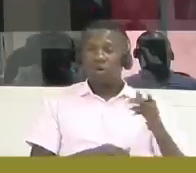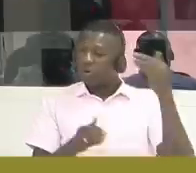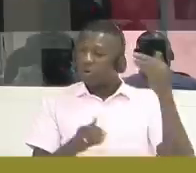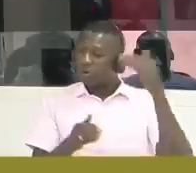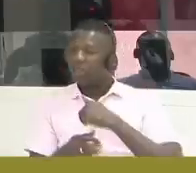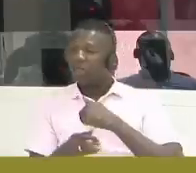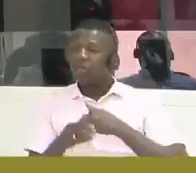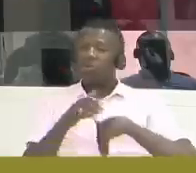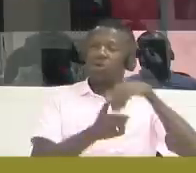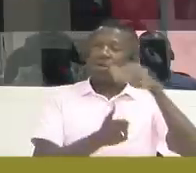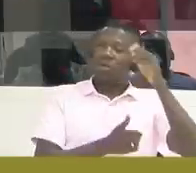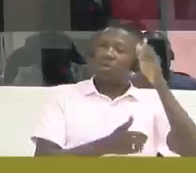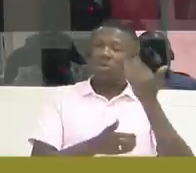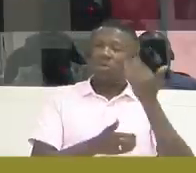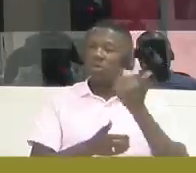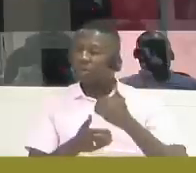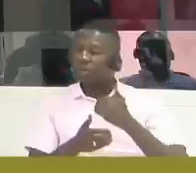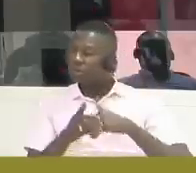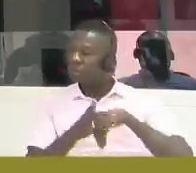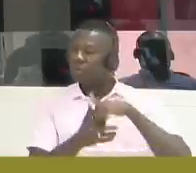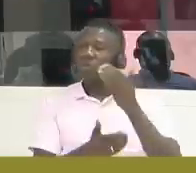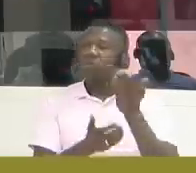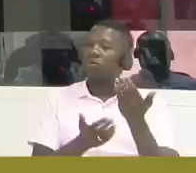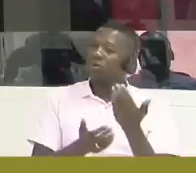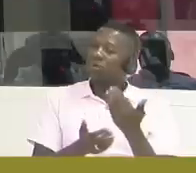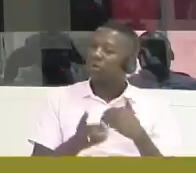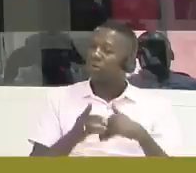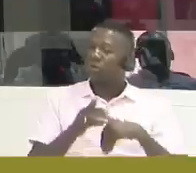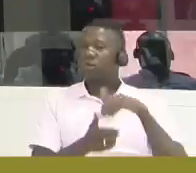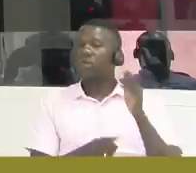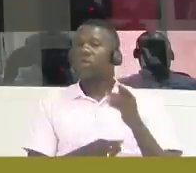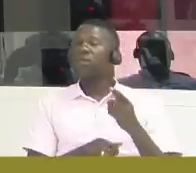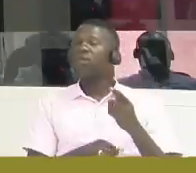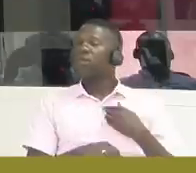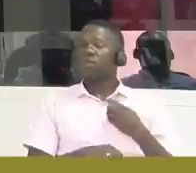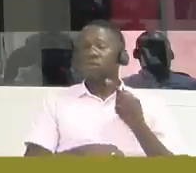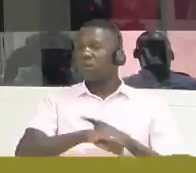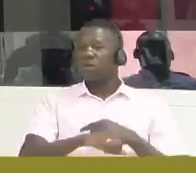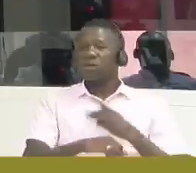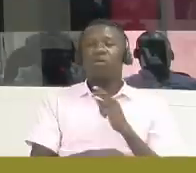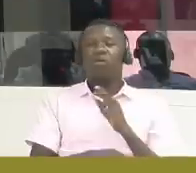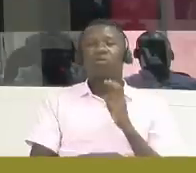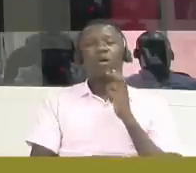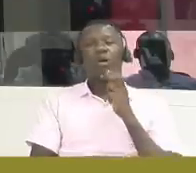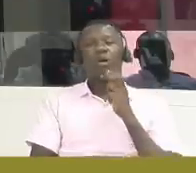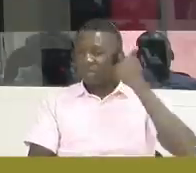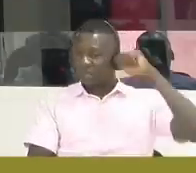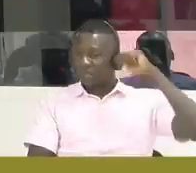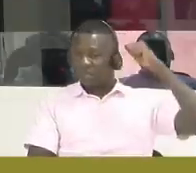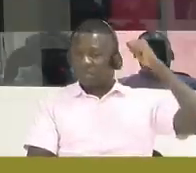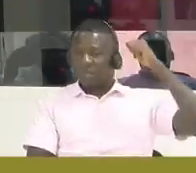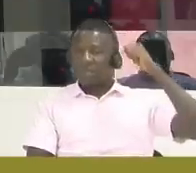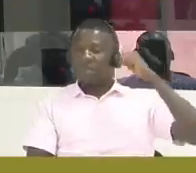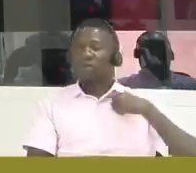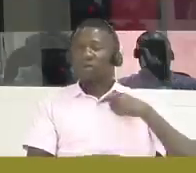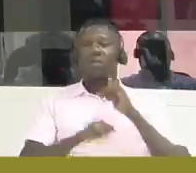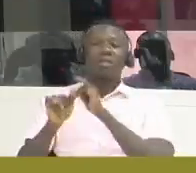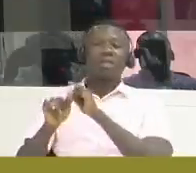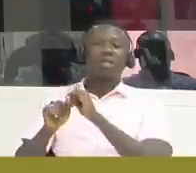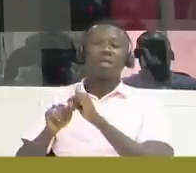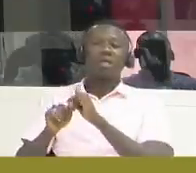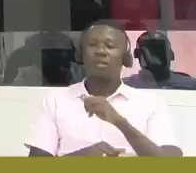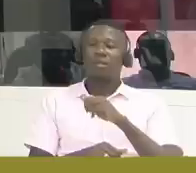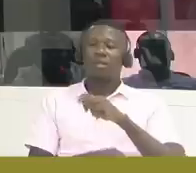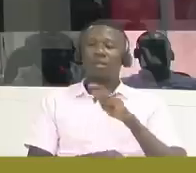going. There was a time when one of my aunties who was staying at the Pakunda came to see me, came to the